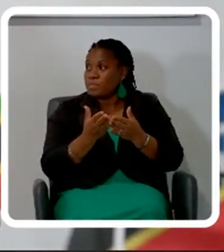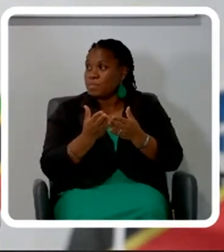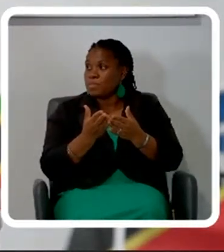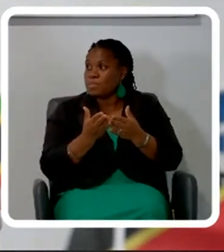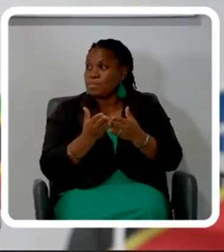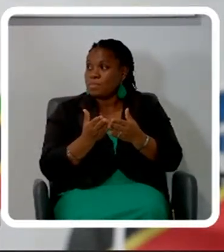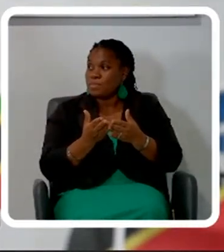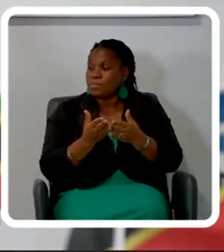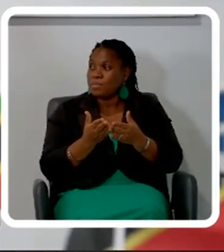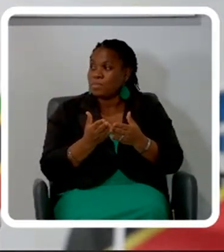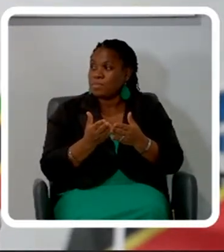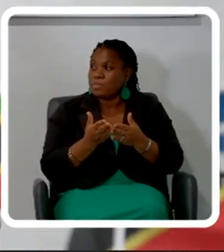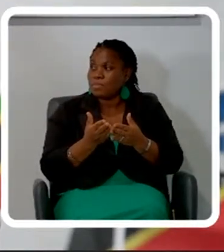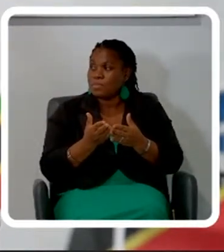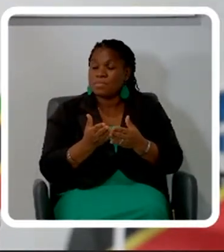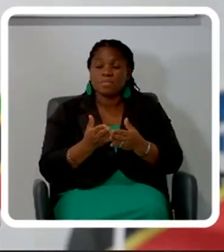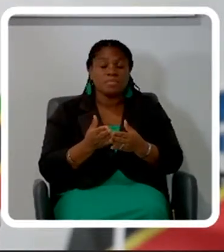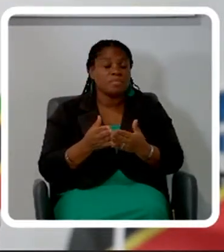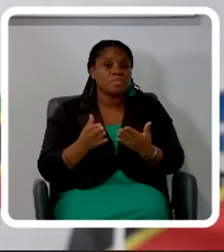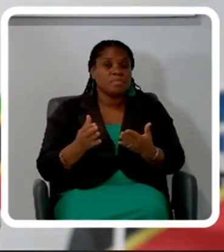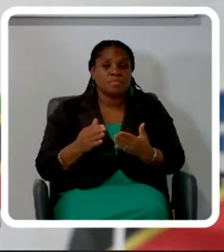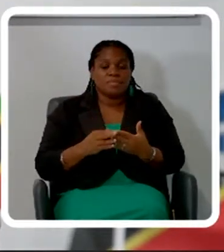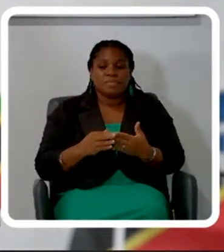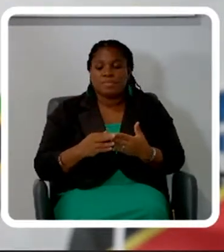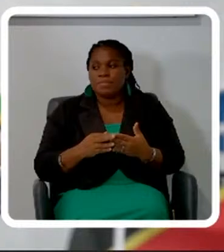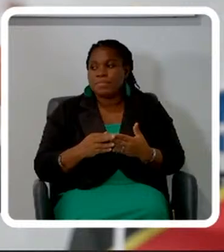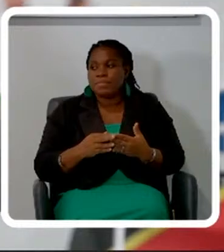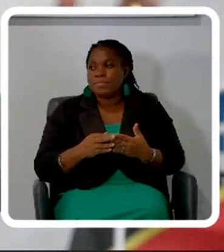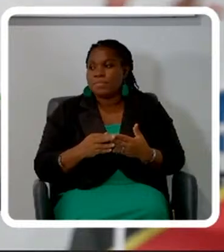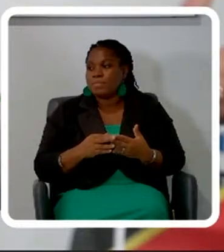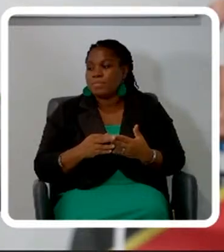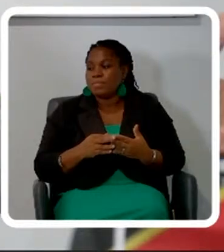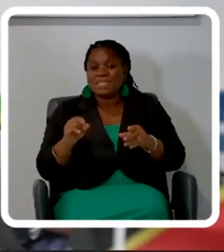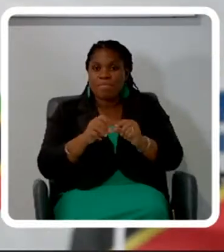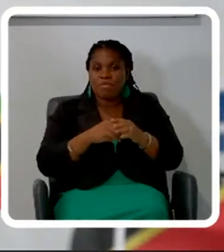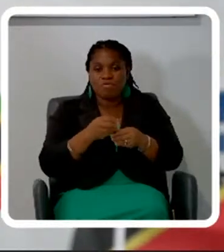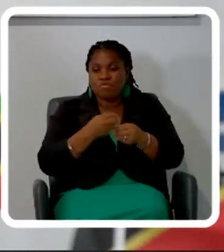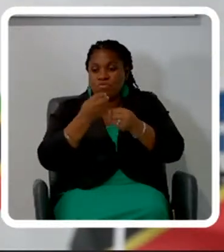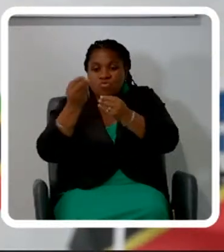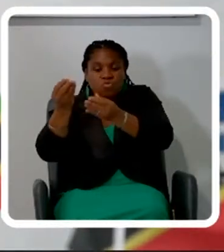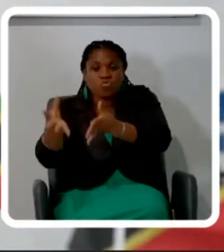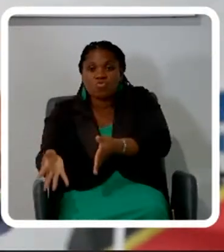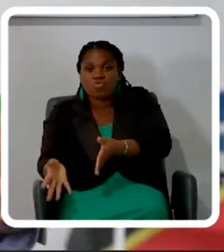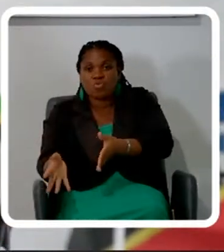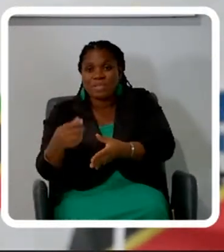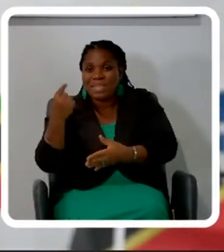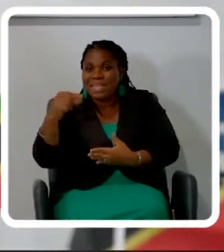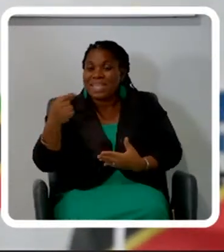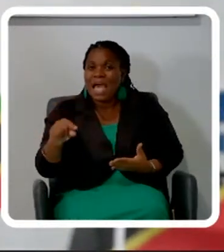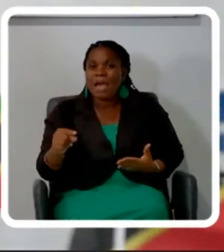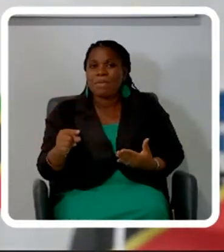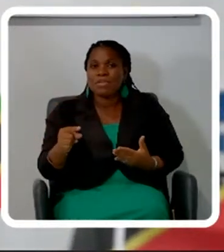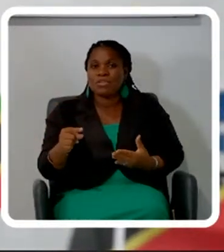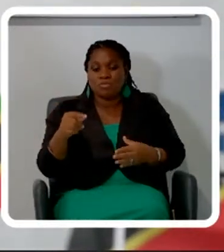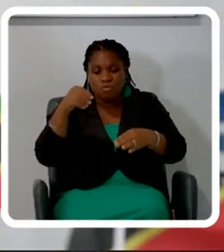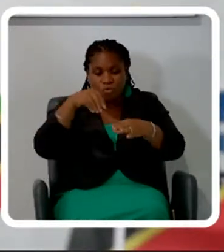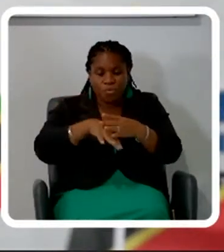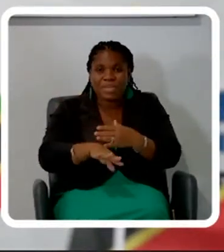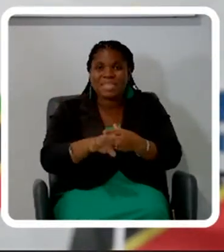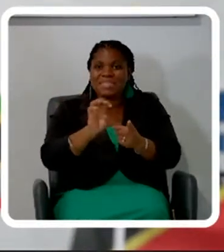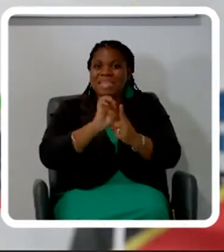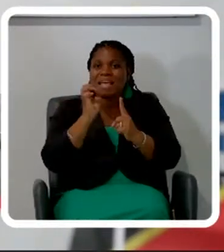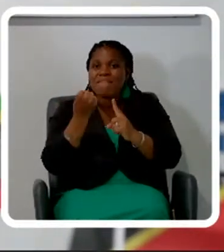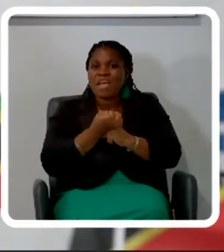are in different spheres, the disposal, the environment, how are you dealing with it from an environmental